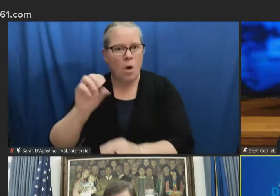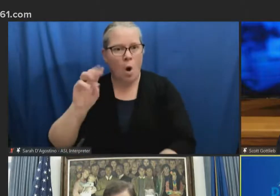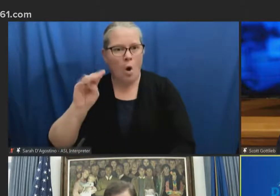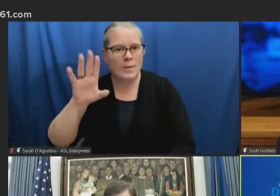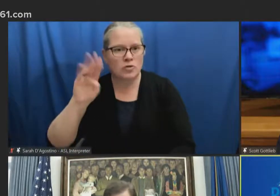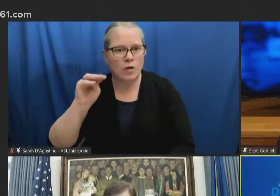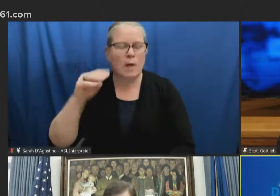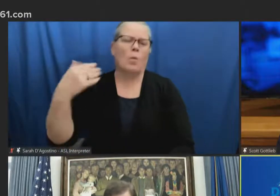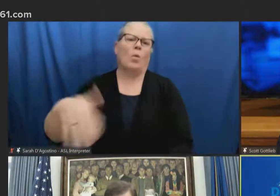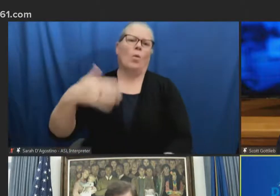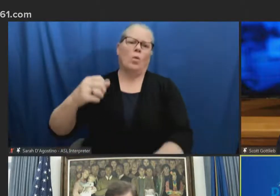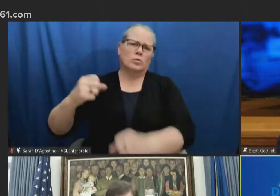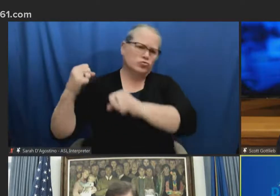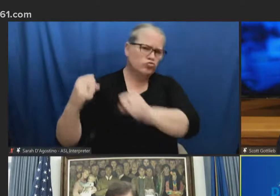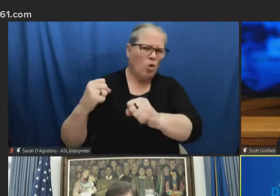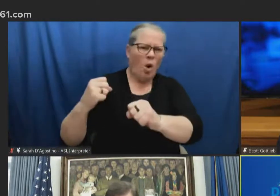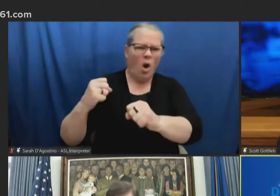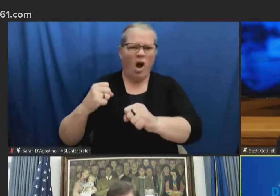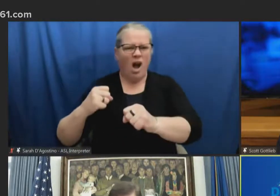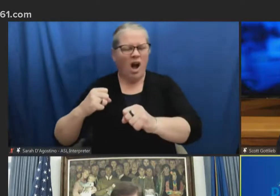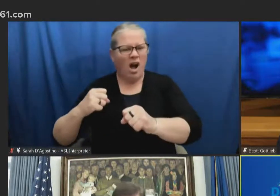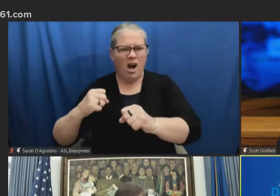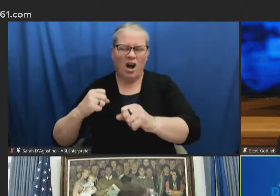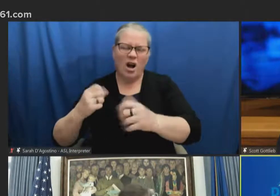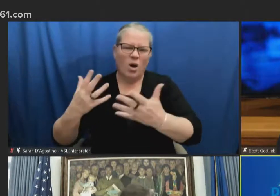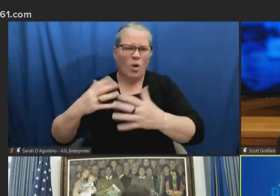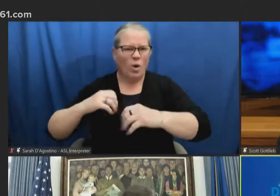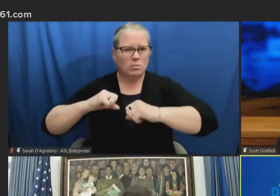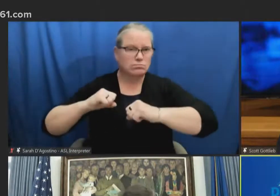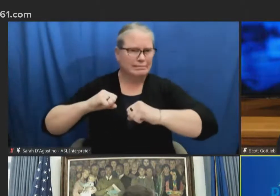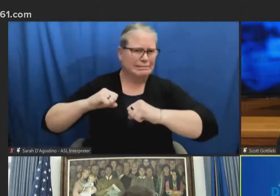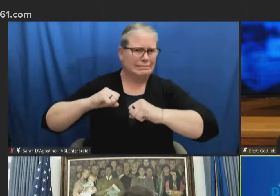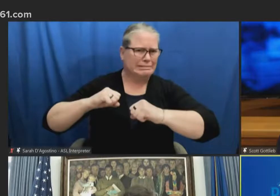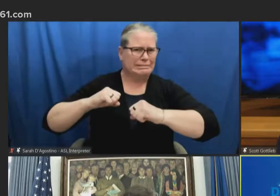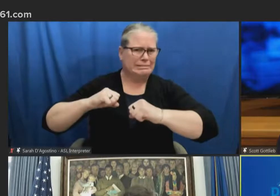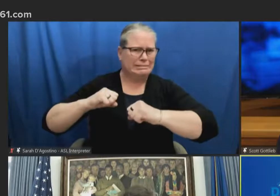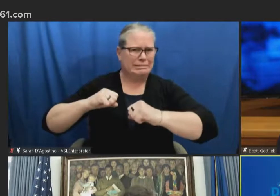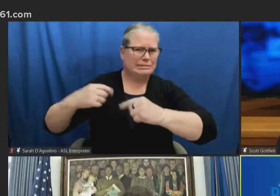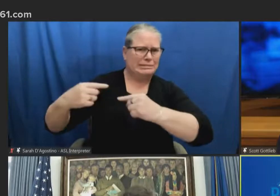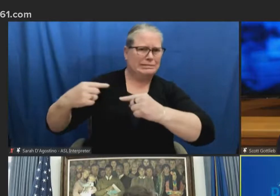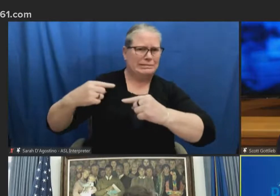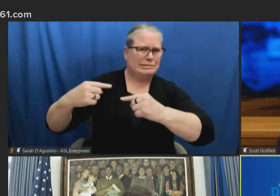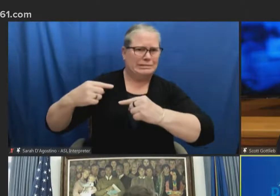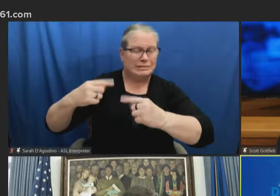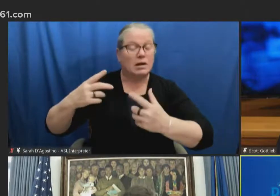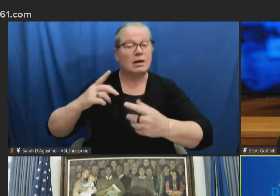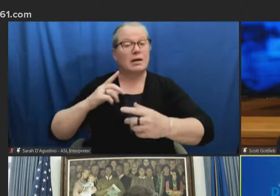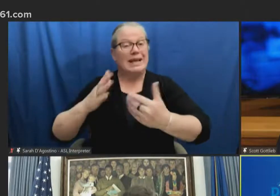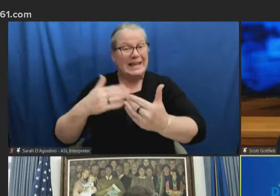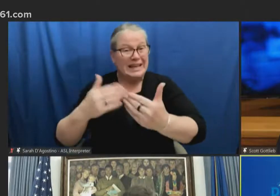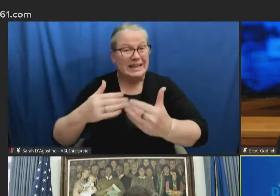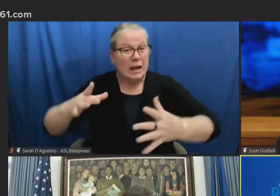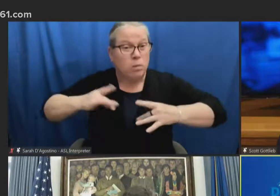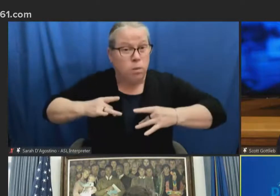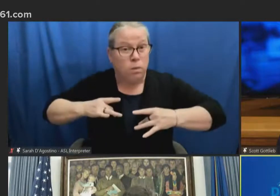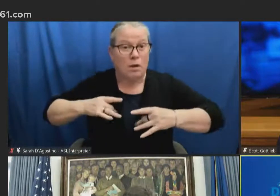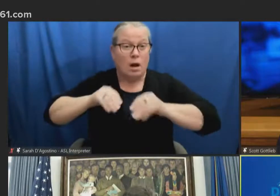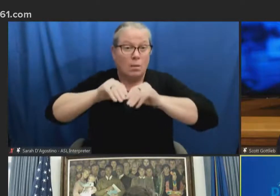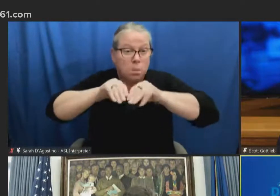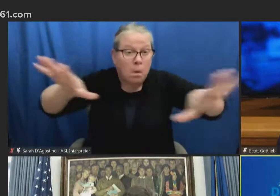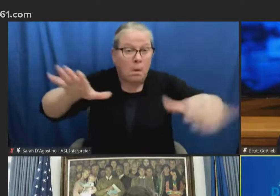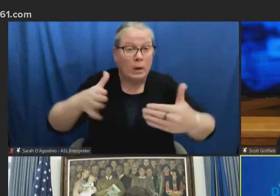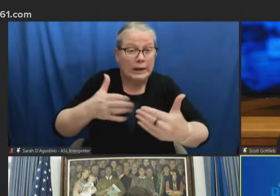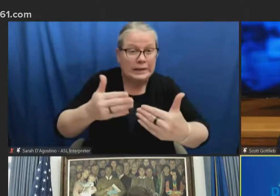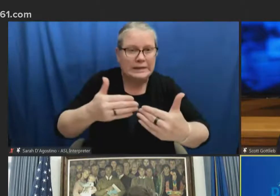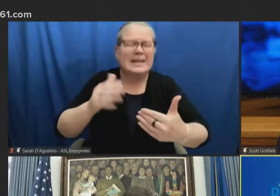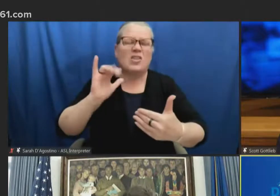to catch. And so it was a combination of both of those that I think really resulted in what we've seen happen over these last